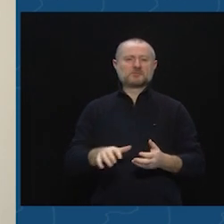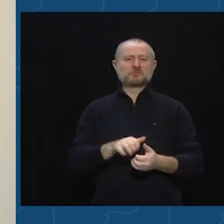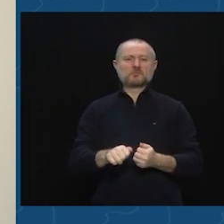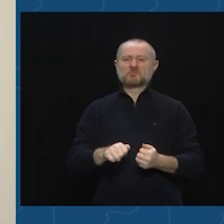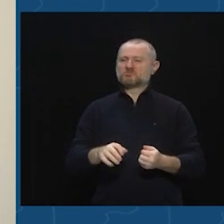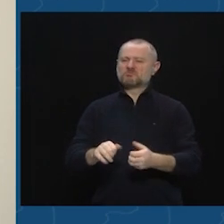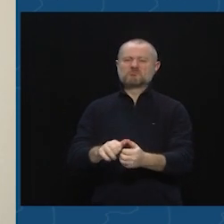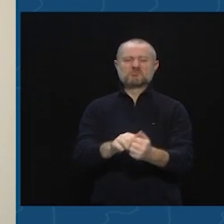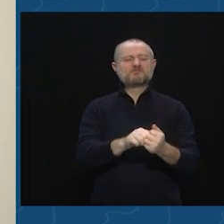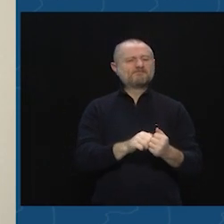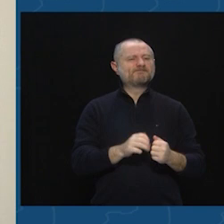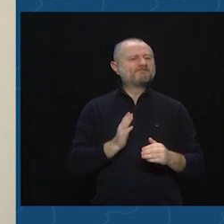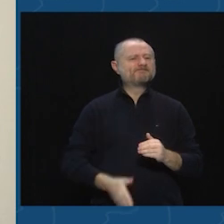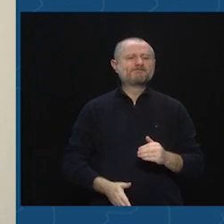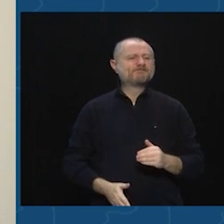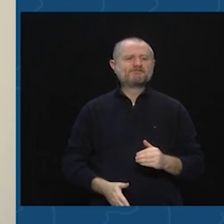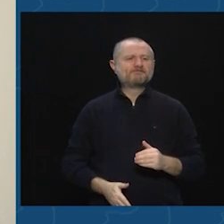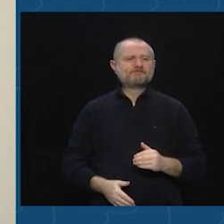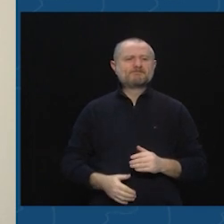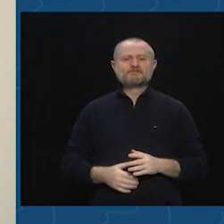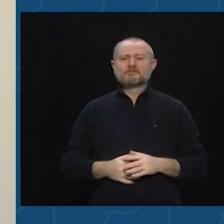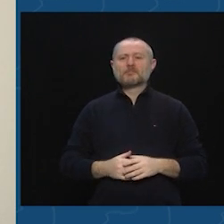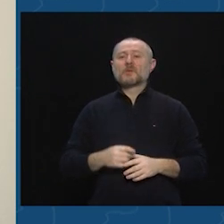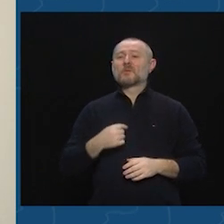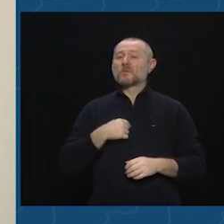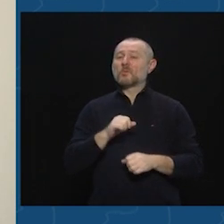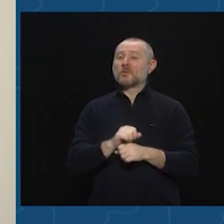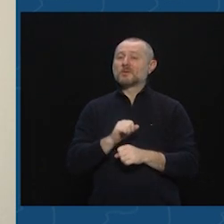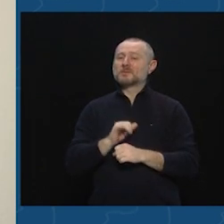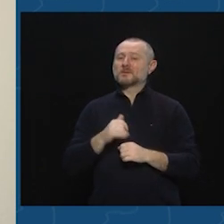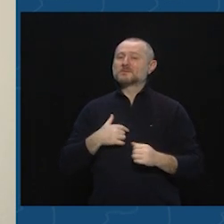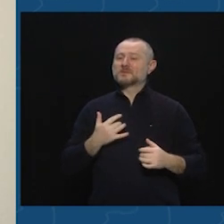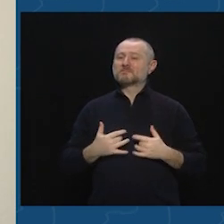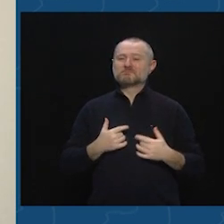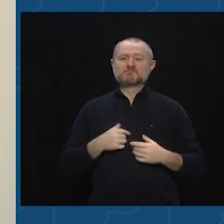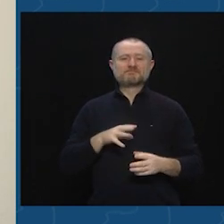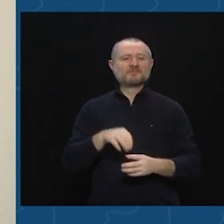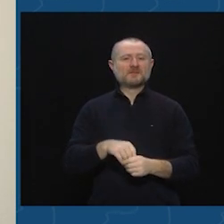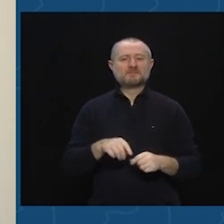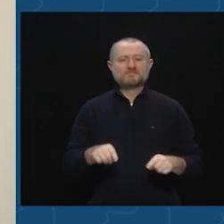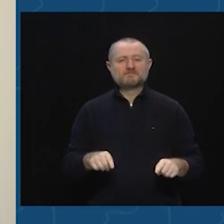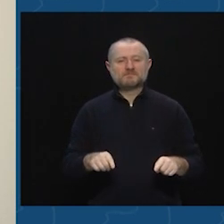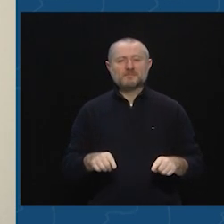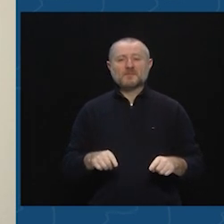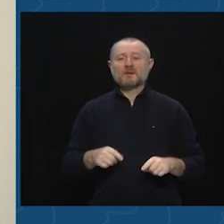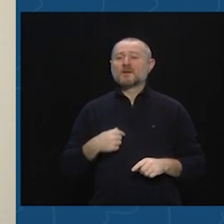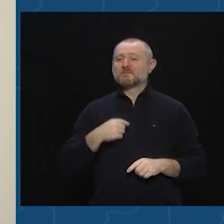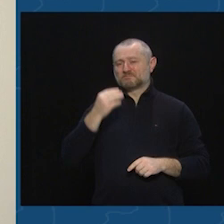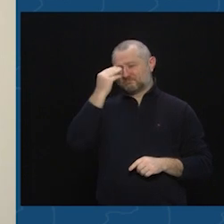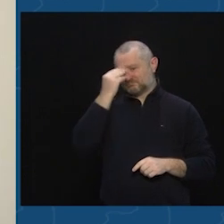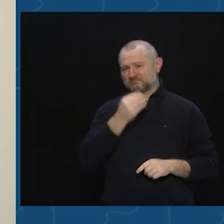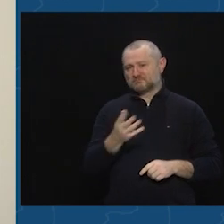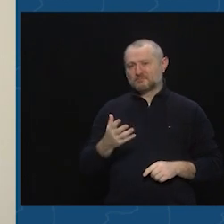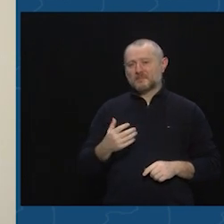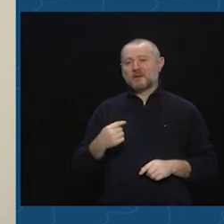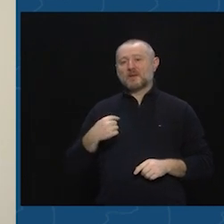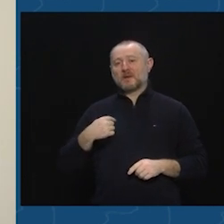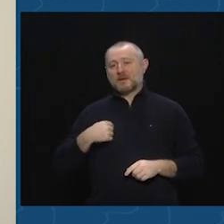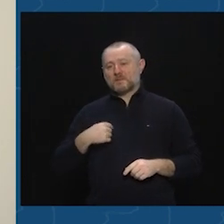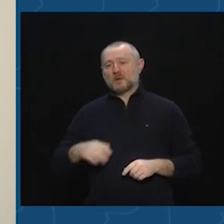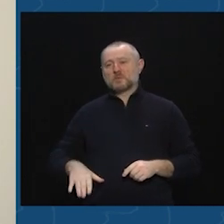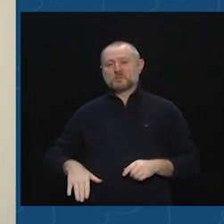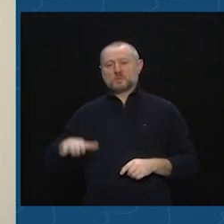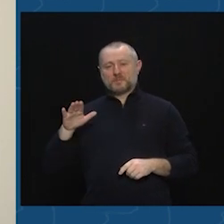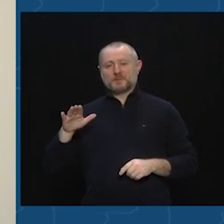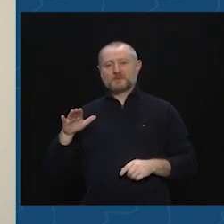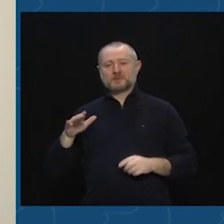is exciting work to be a part of. You know, I can tell you growing up, the mayor had recently said that there are about 30